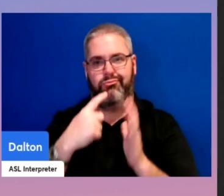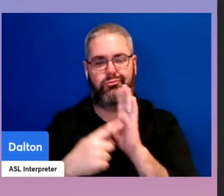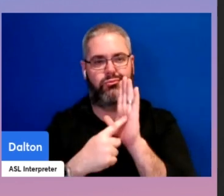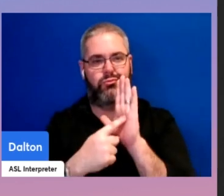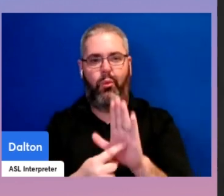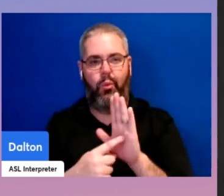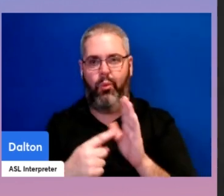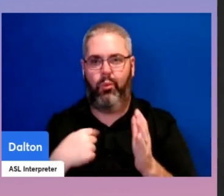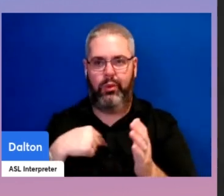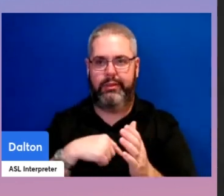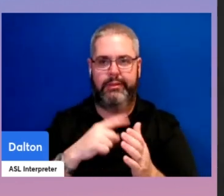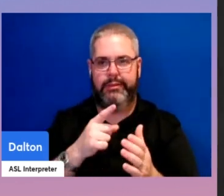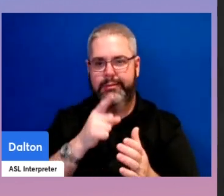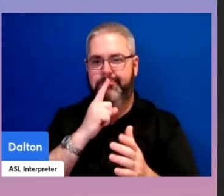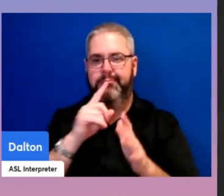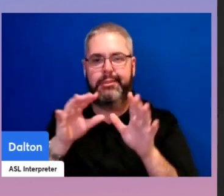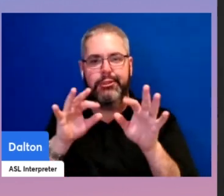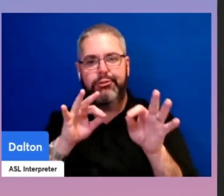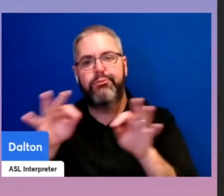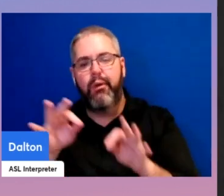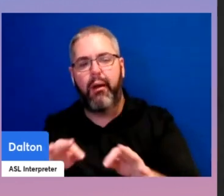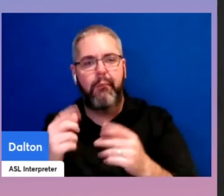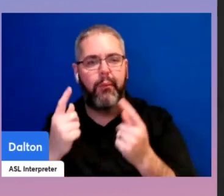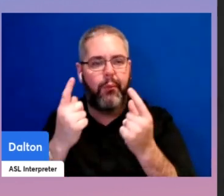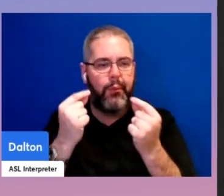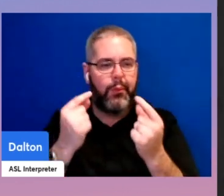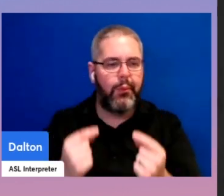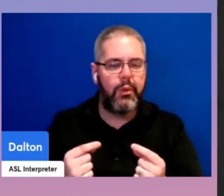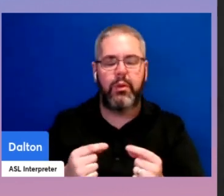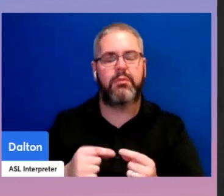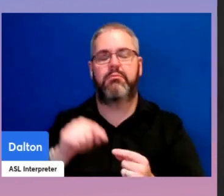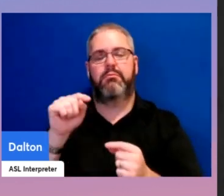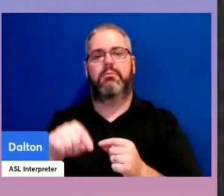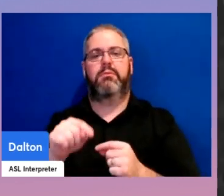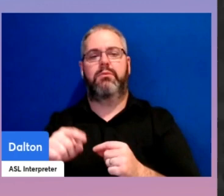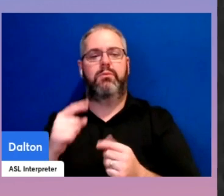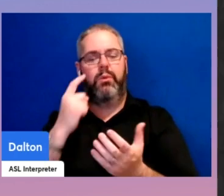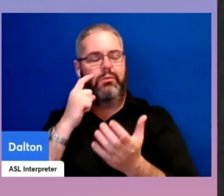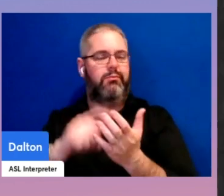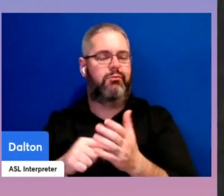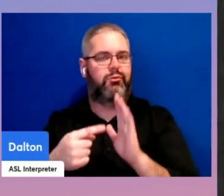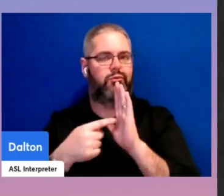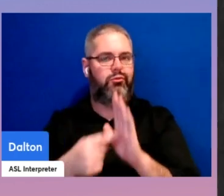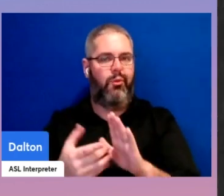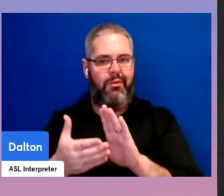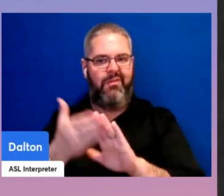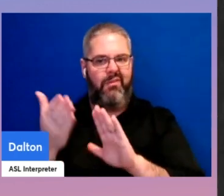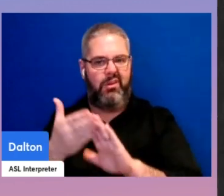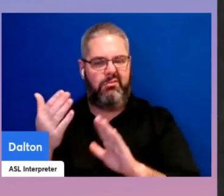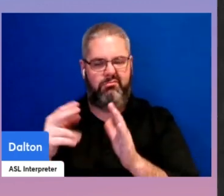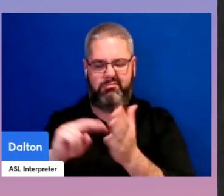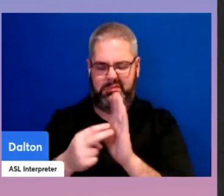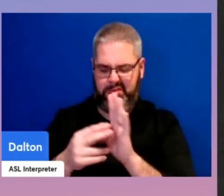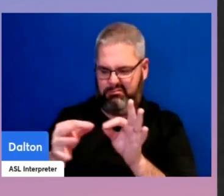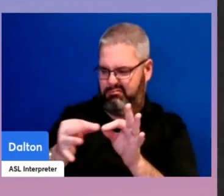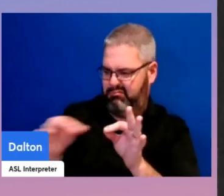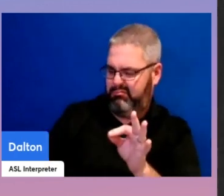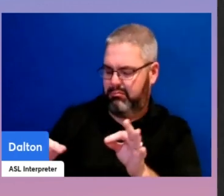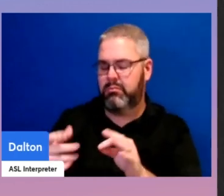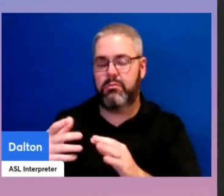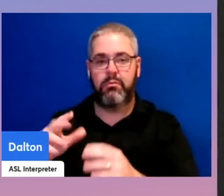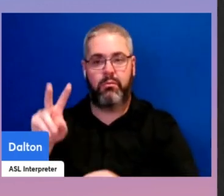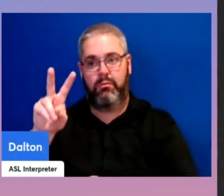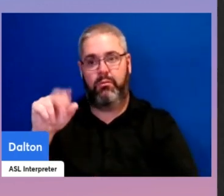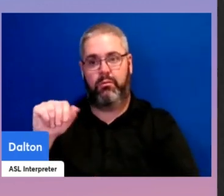actually describe what it's actually doing. This is where the function is defined. So what we're doing is we're running against Vault to generate